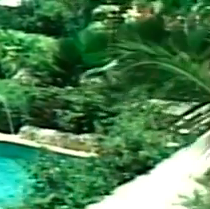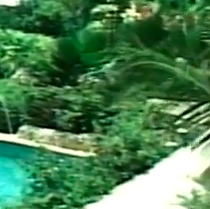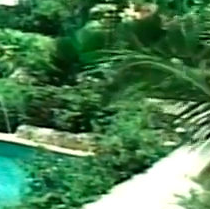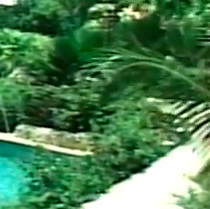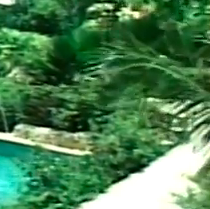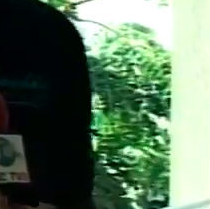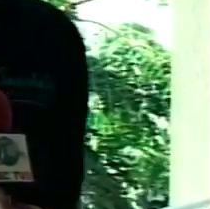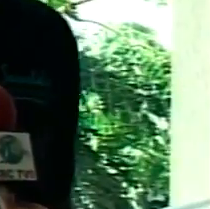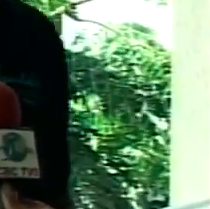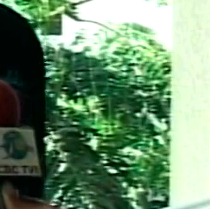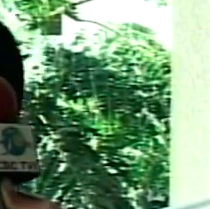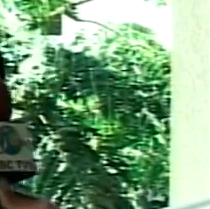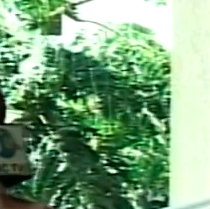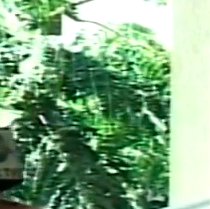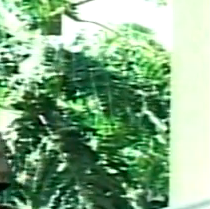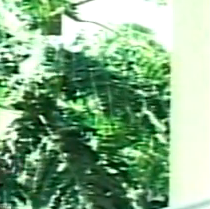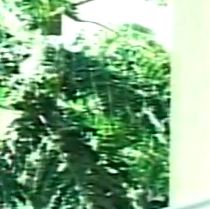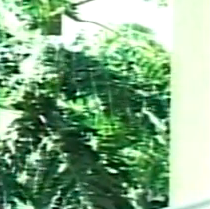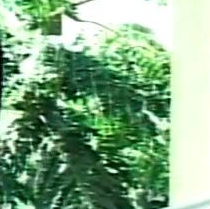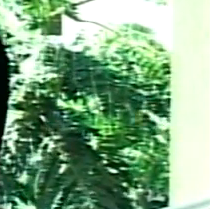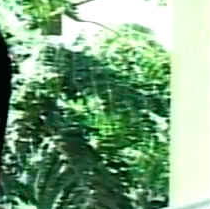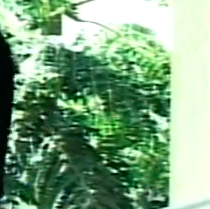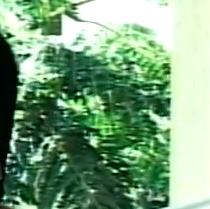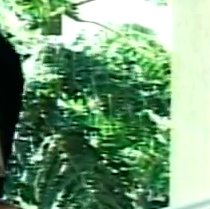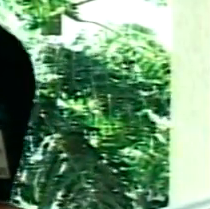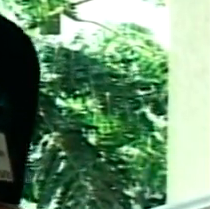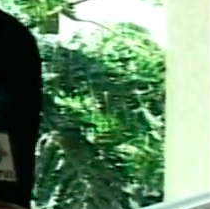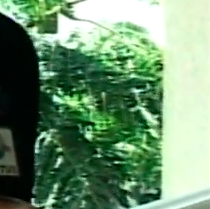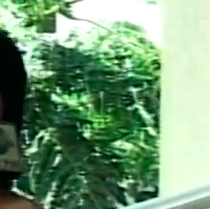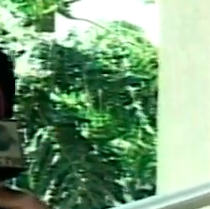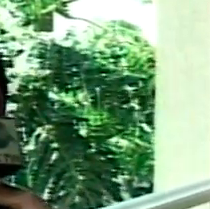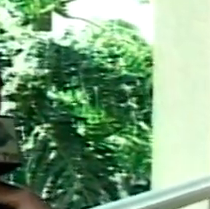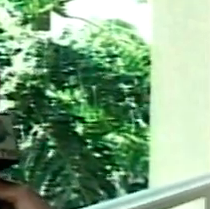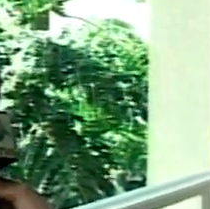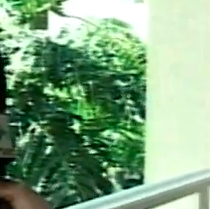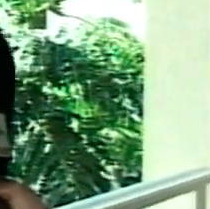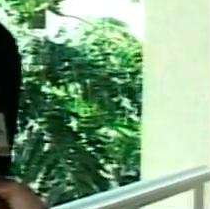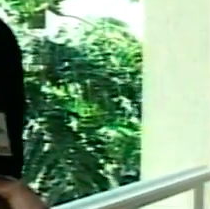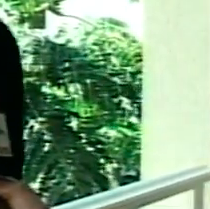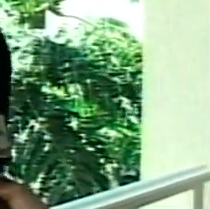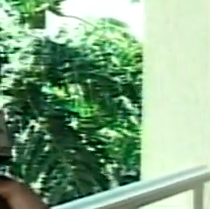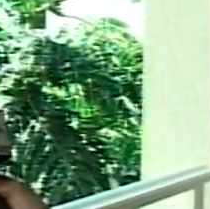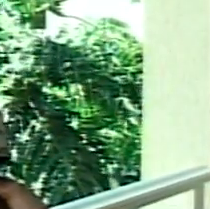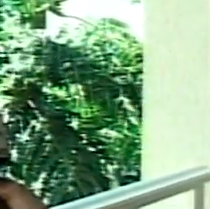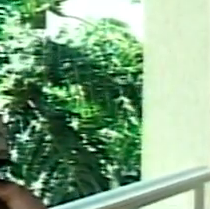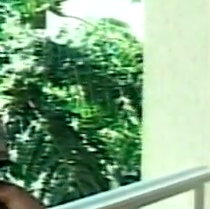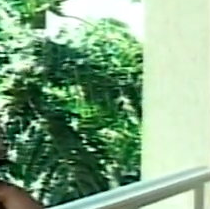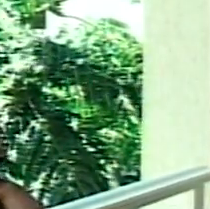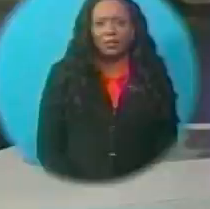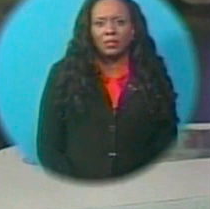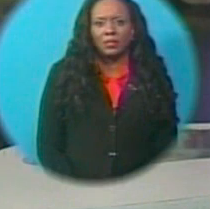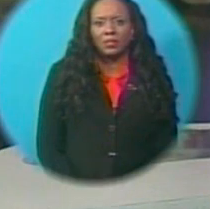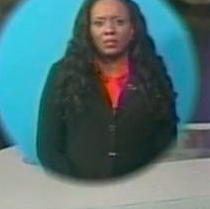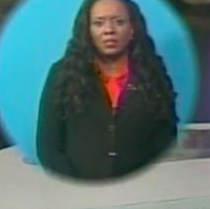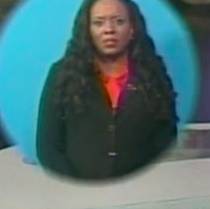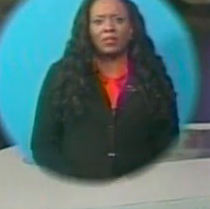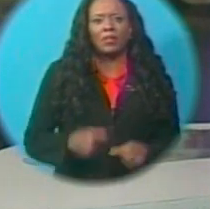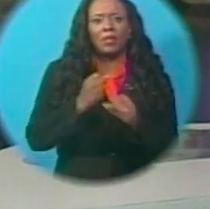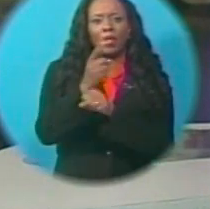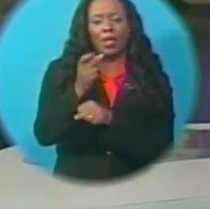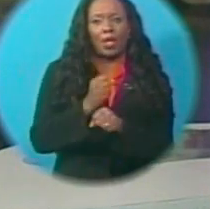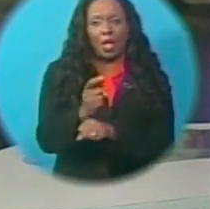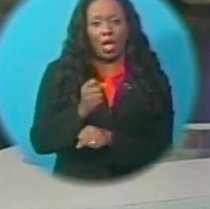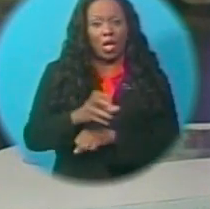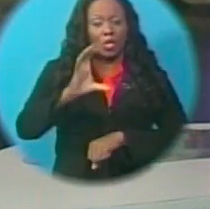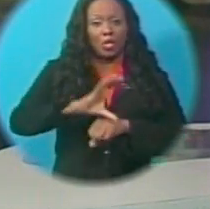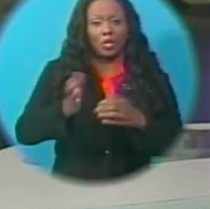like lots more beach, lots more sun. The weather's been a little strange the last few days, but other than that, we're happy. The annual